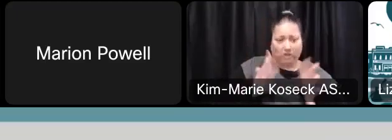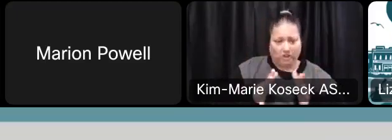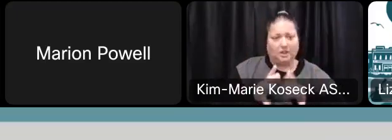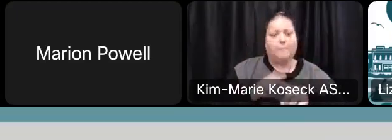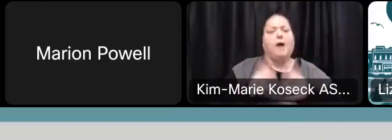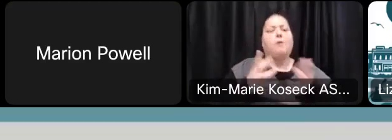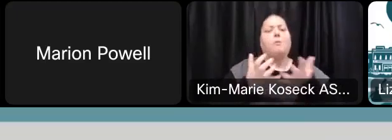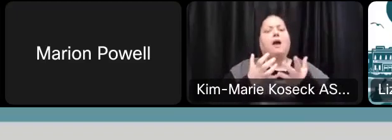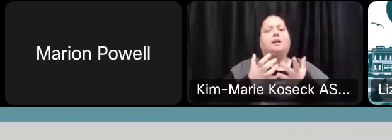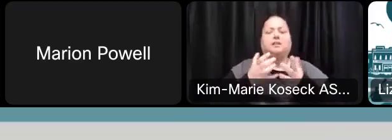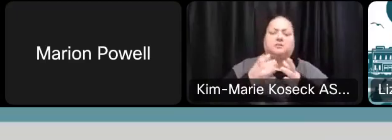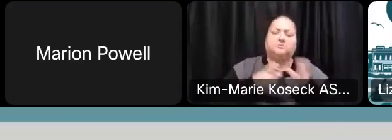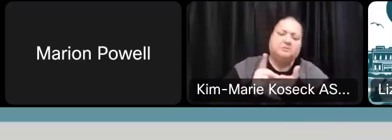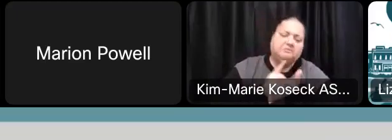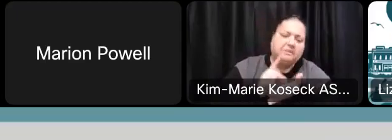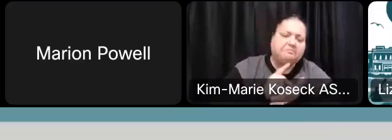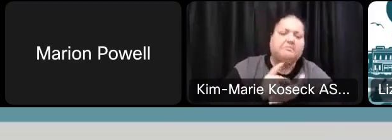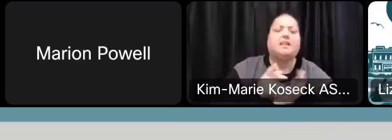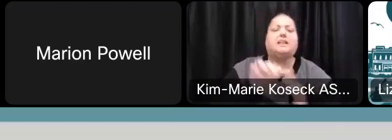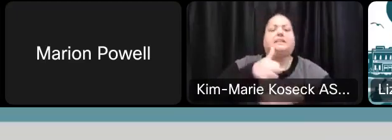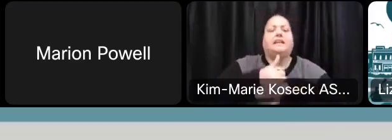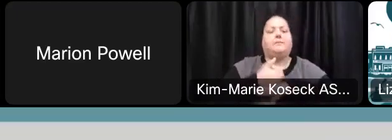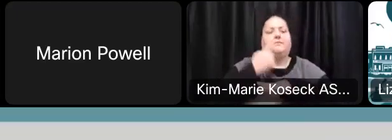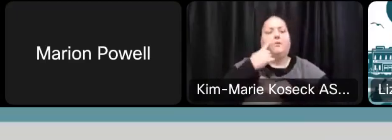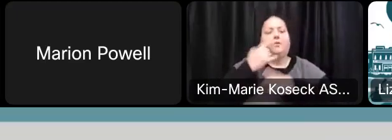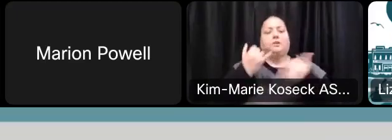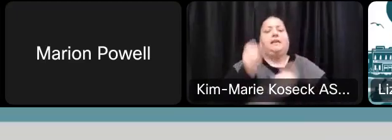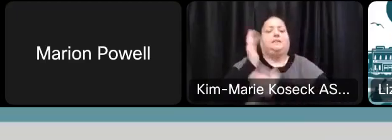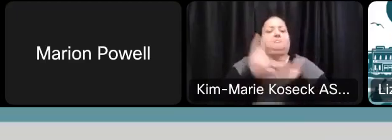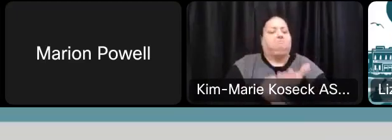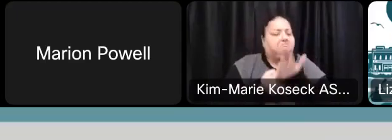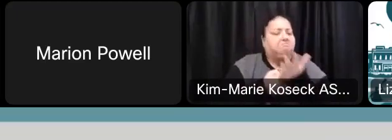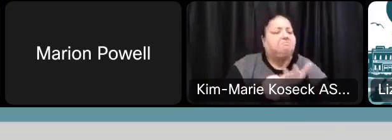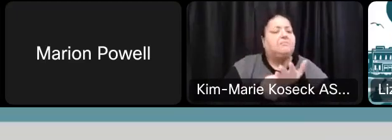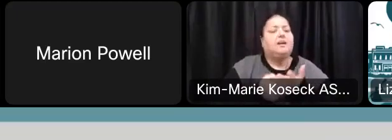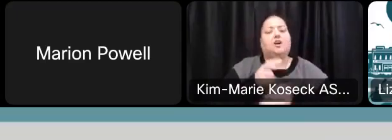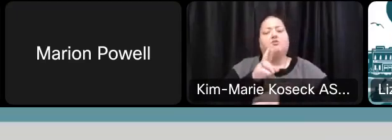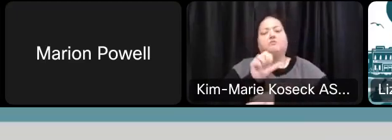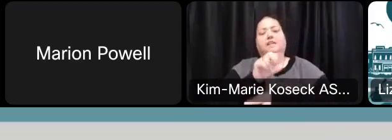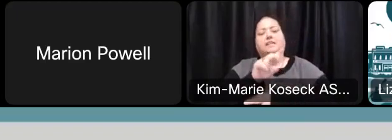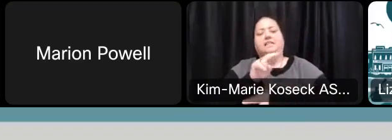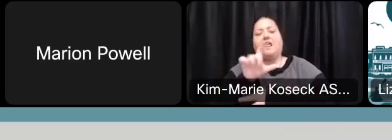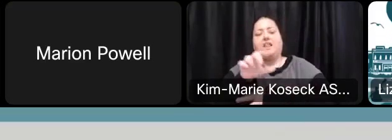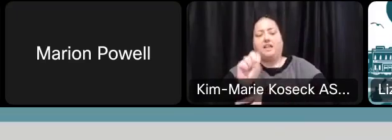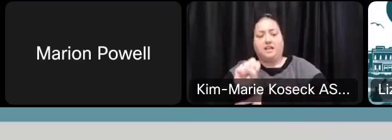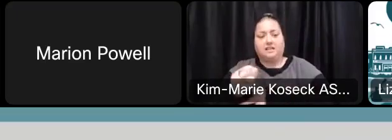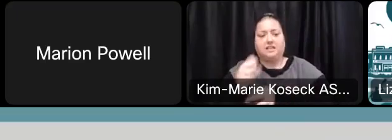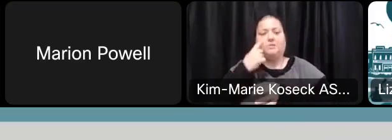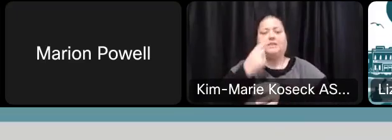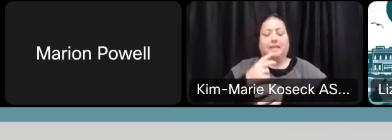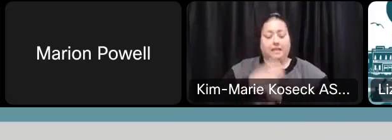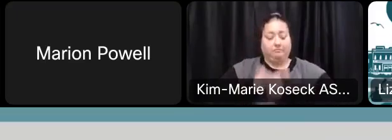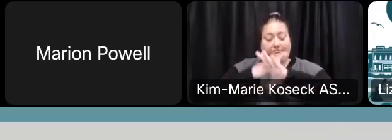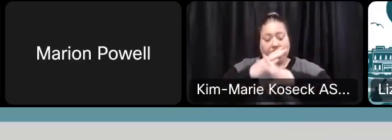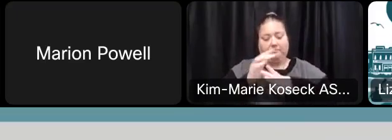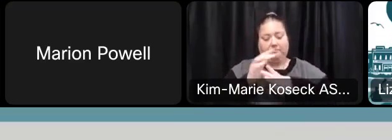just wanted to redefine it as we set the tone for today's discussion. So resilience, as we see it at the Department of